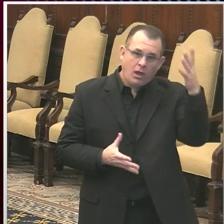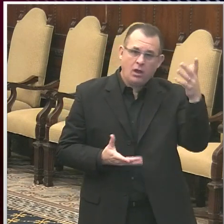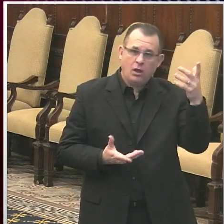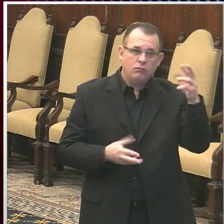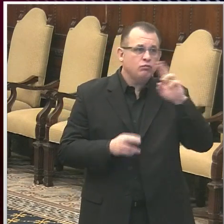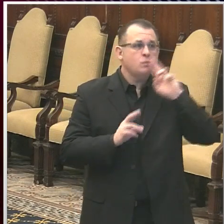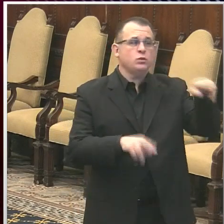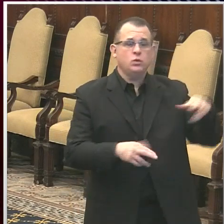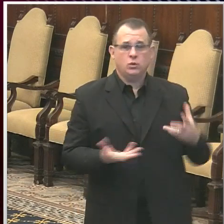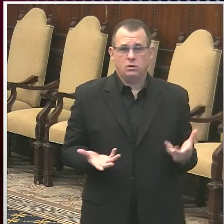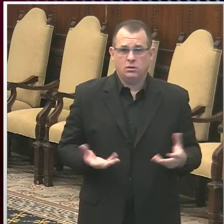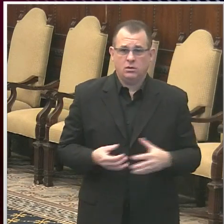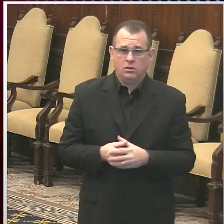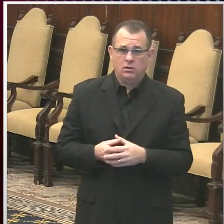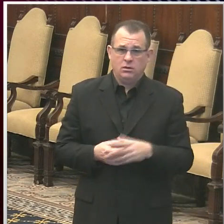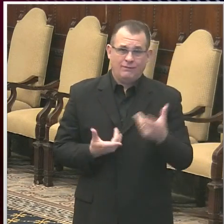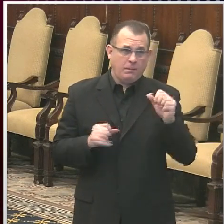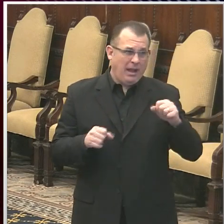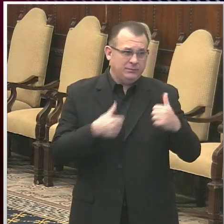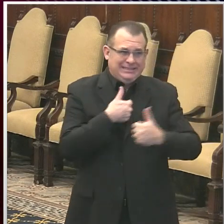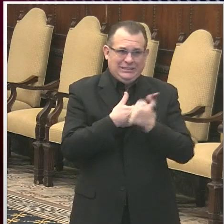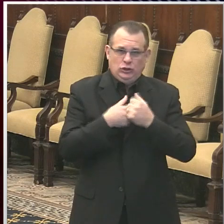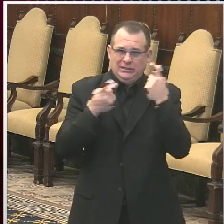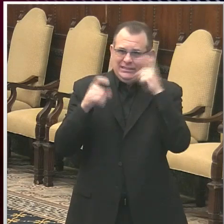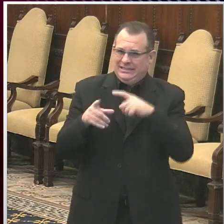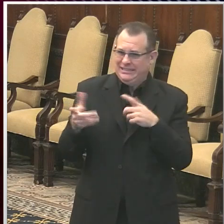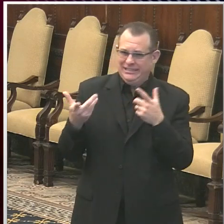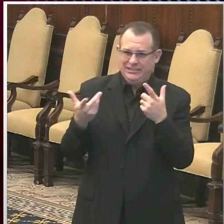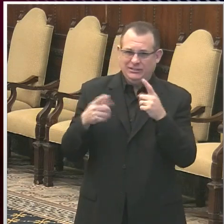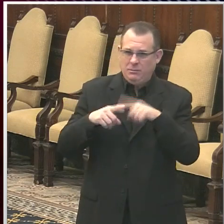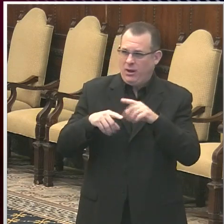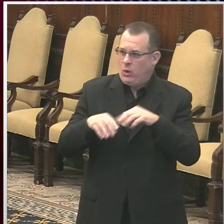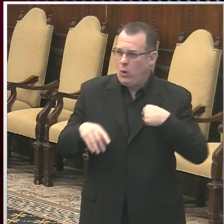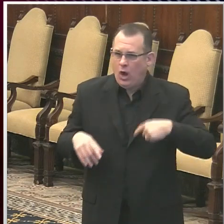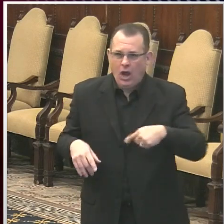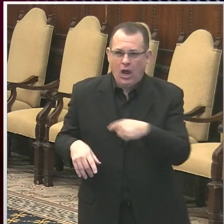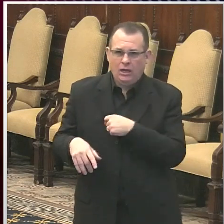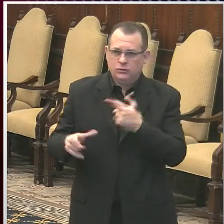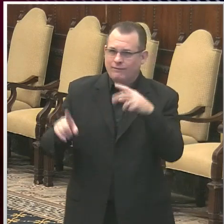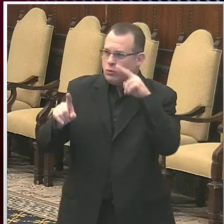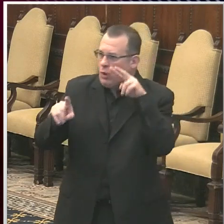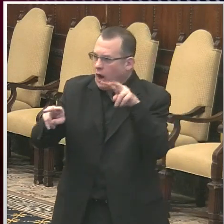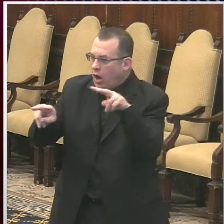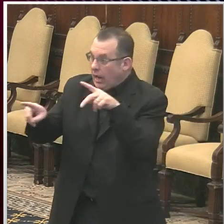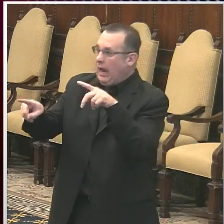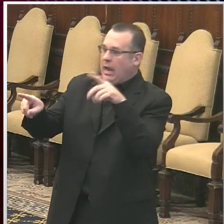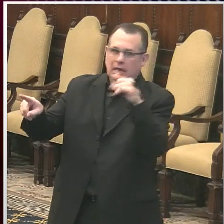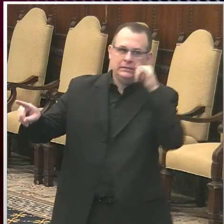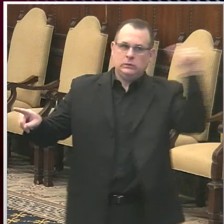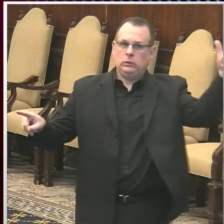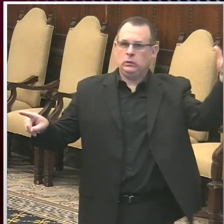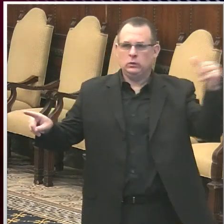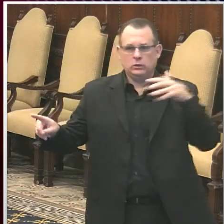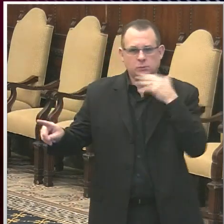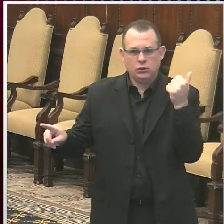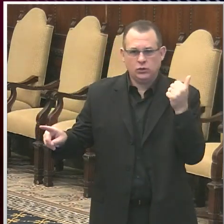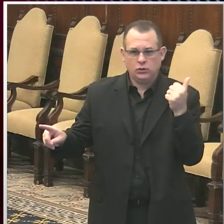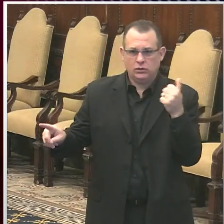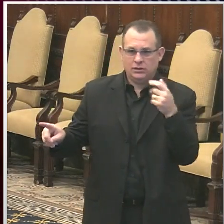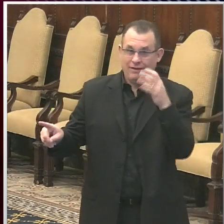215-683-6100. Our children depend on all of us to look out for them, and we need the information of what may be going on in a bad way.